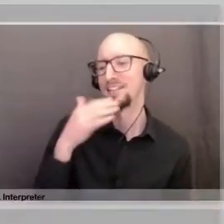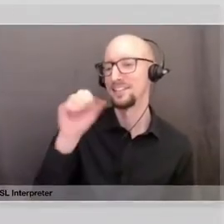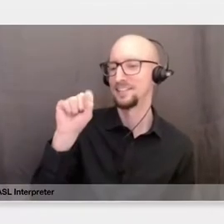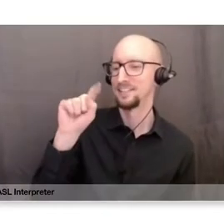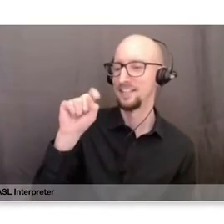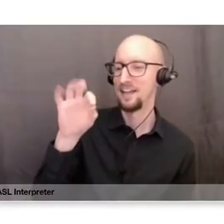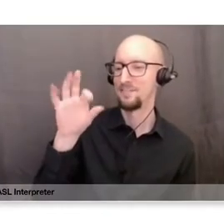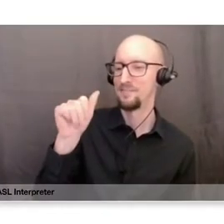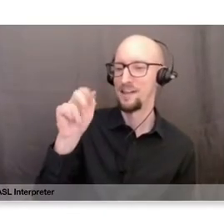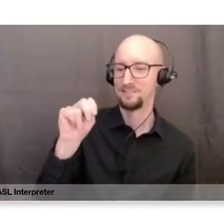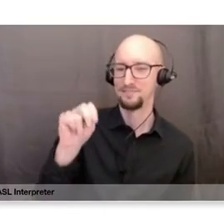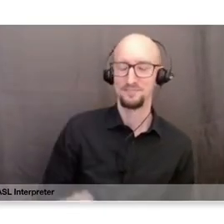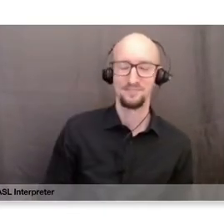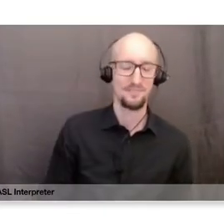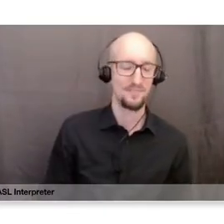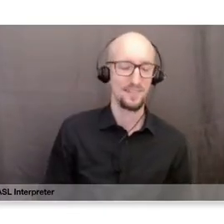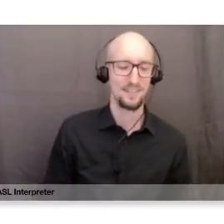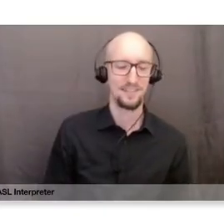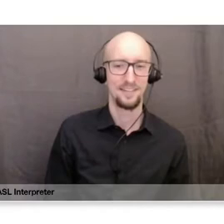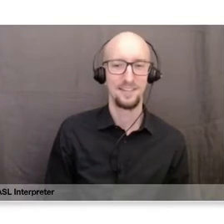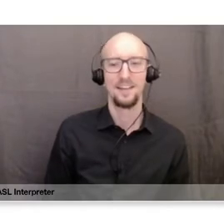Thanks. I think,